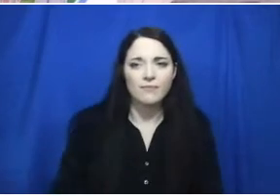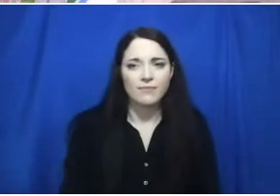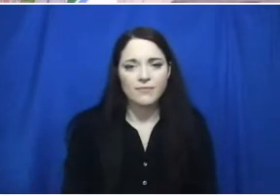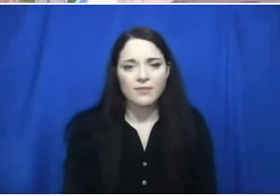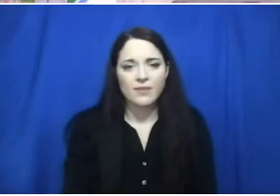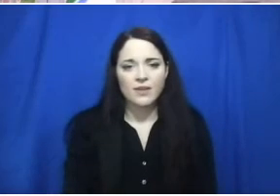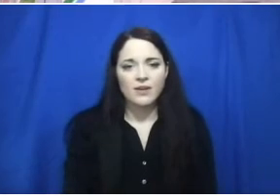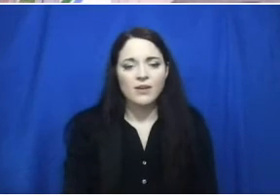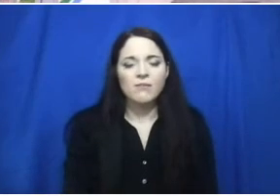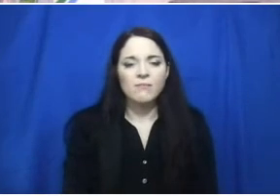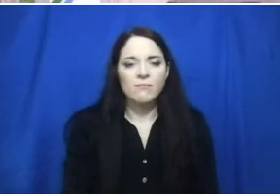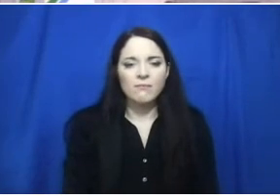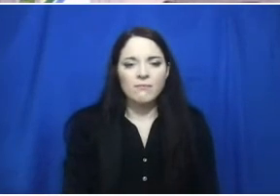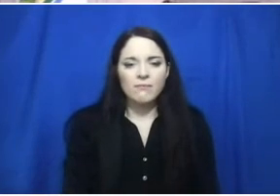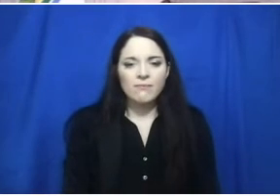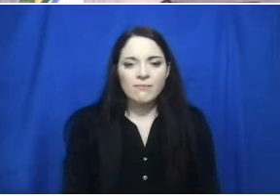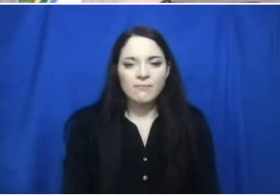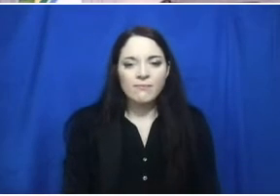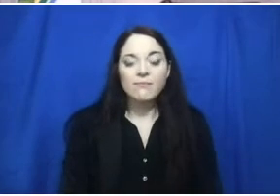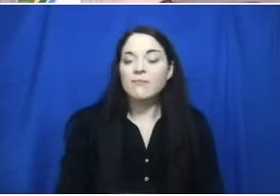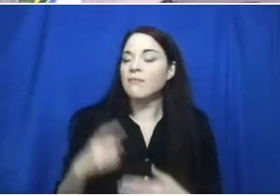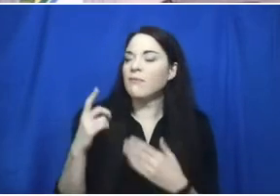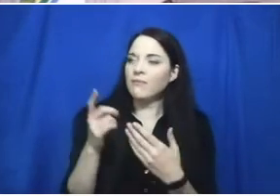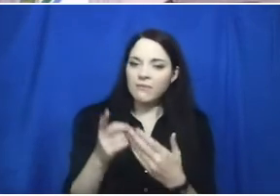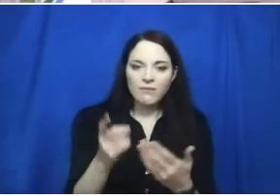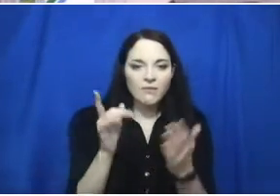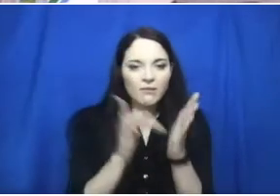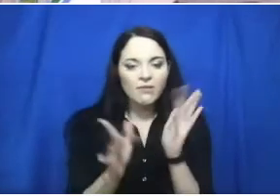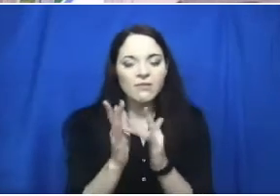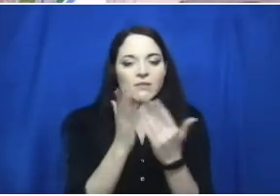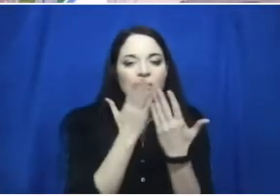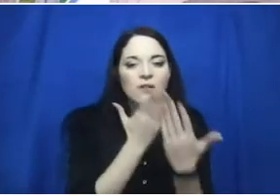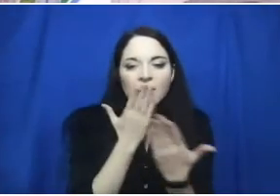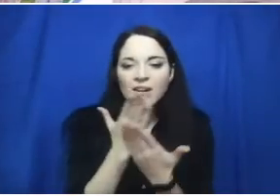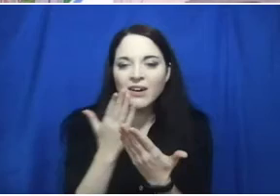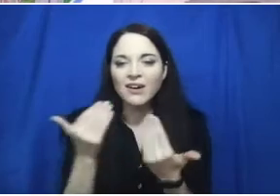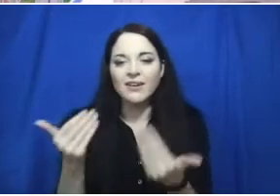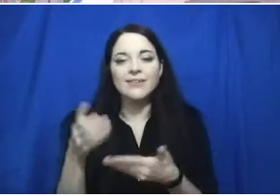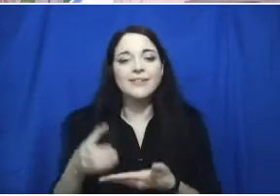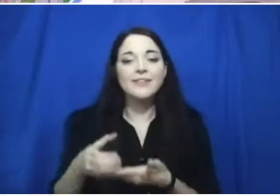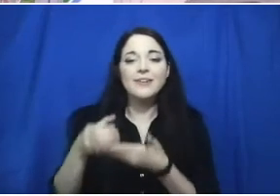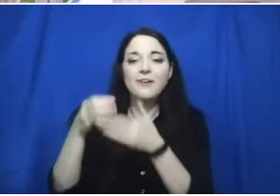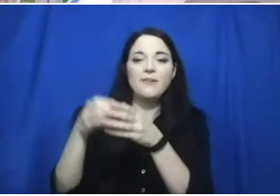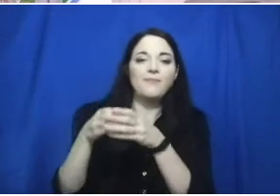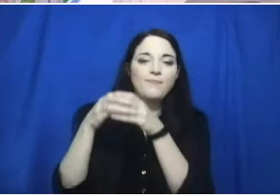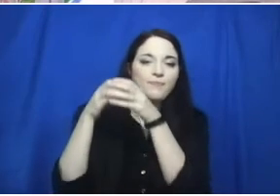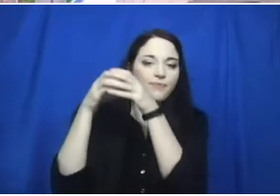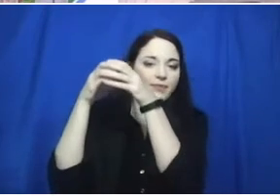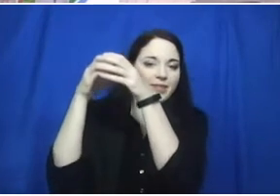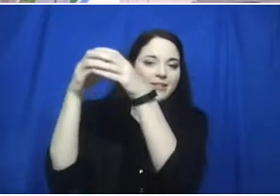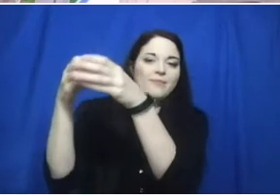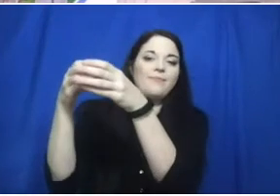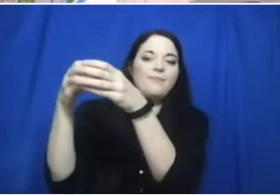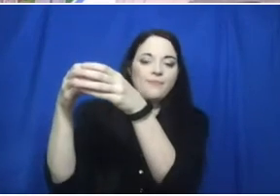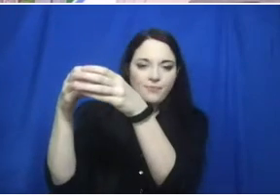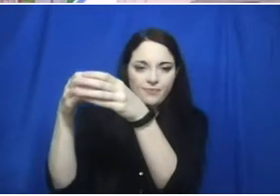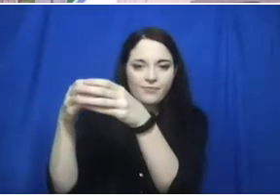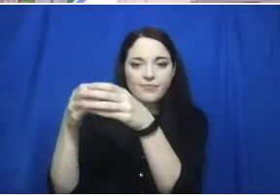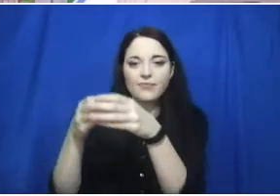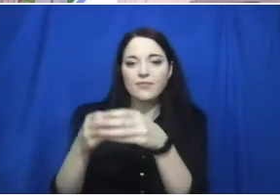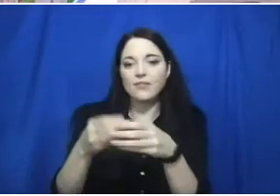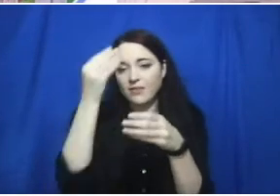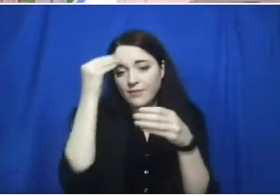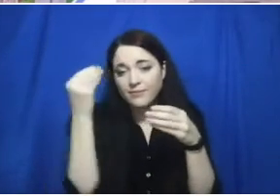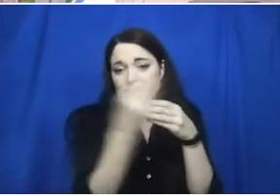cup. After giving thanks, you lifted it up.